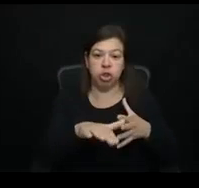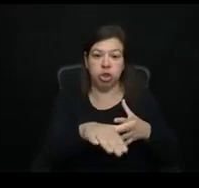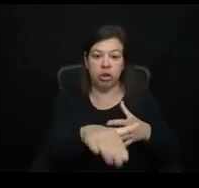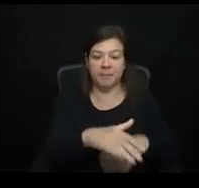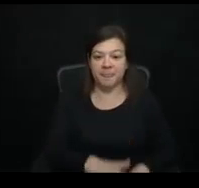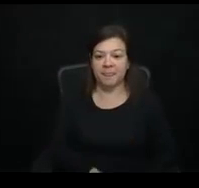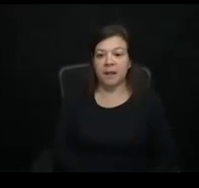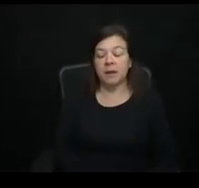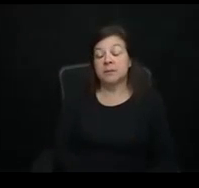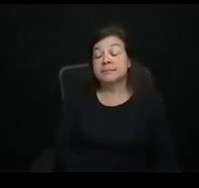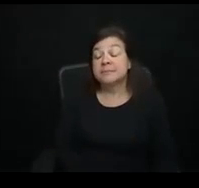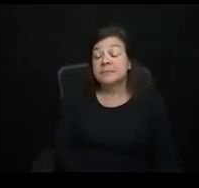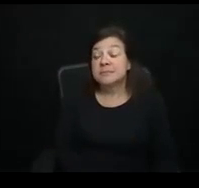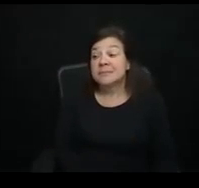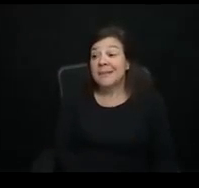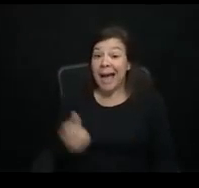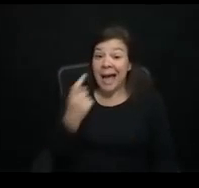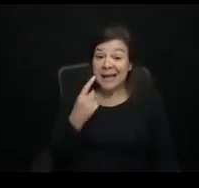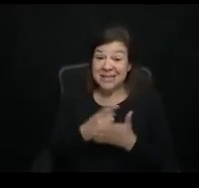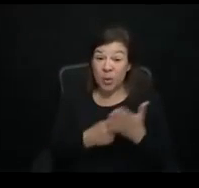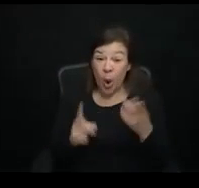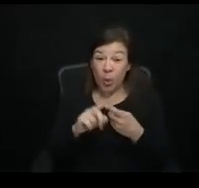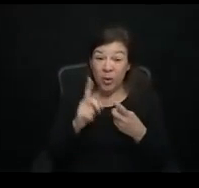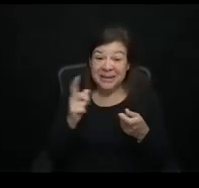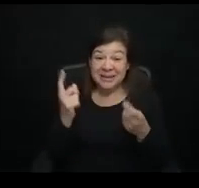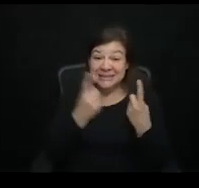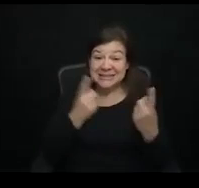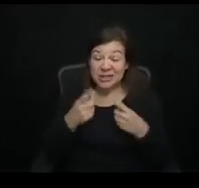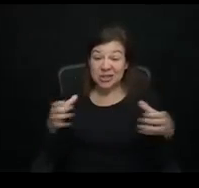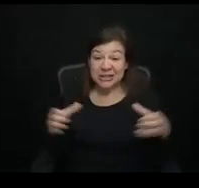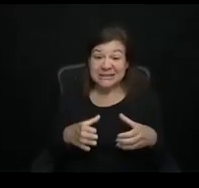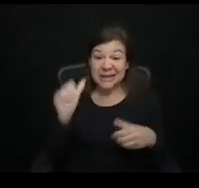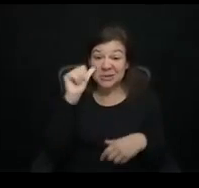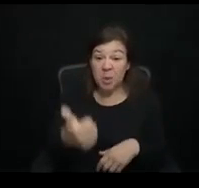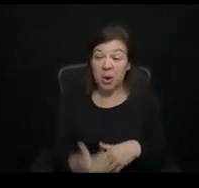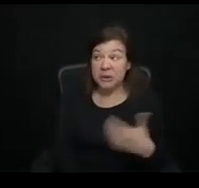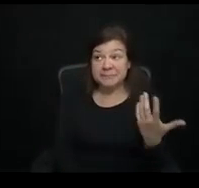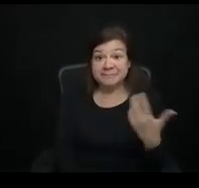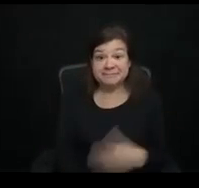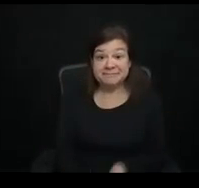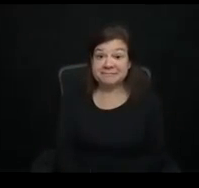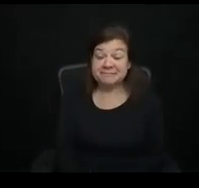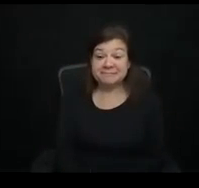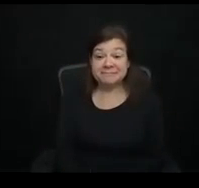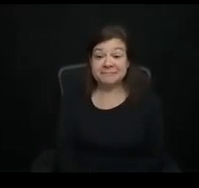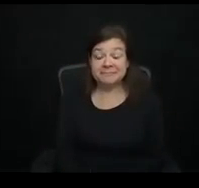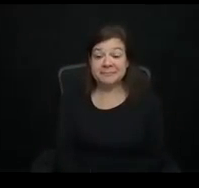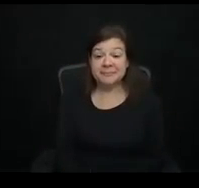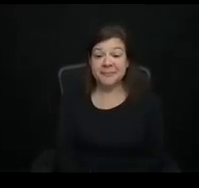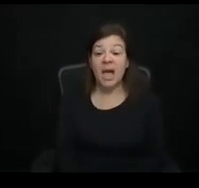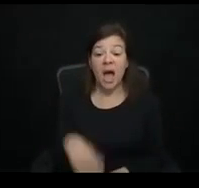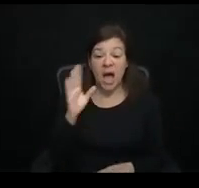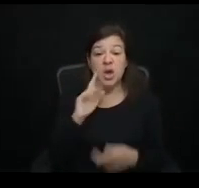to speculate. I think I know there will be more. I know some specific